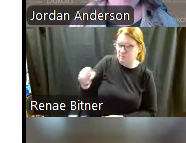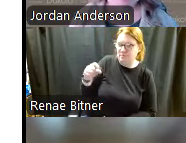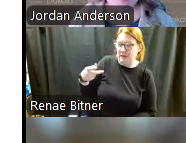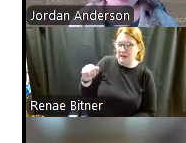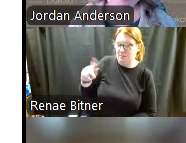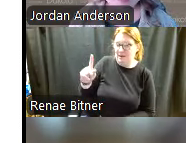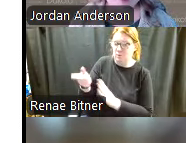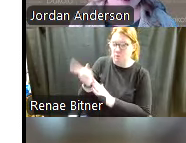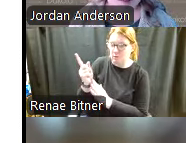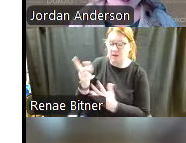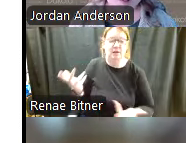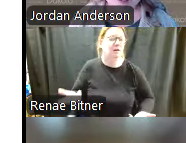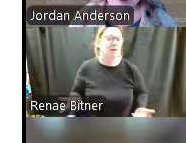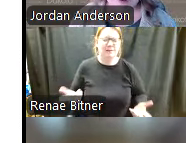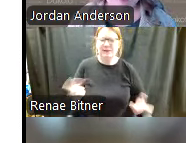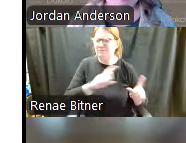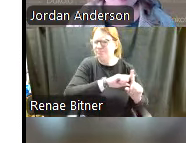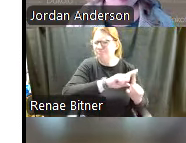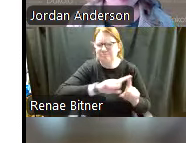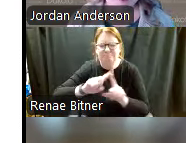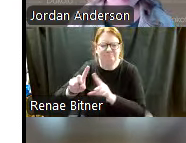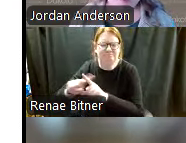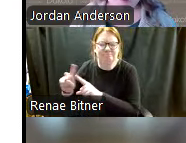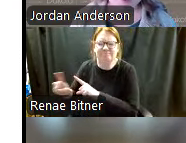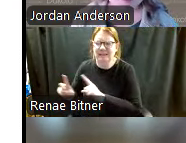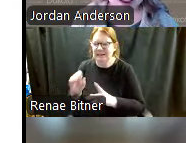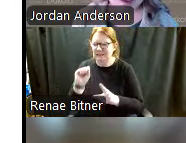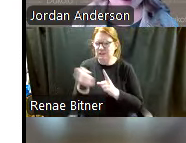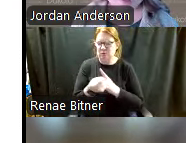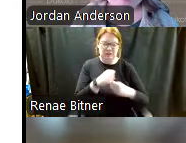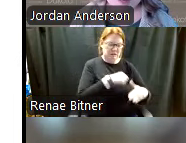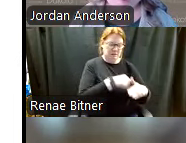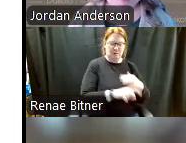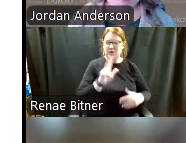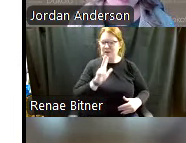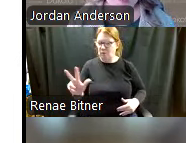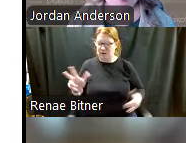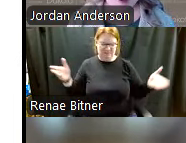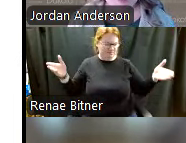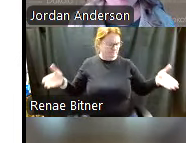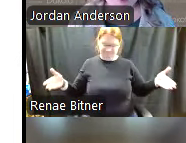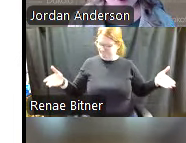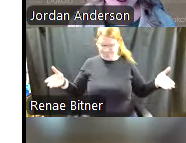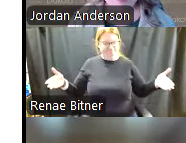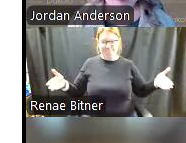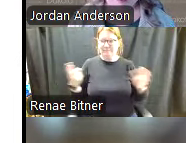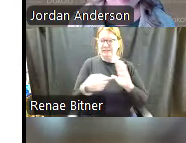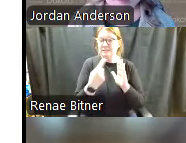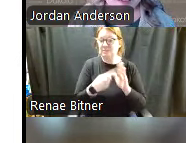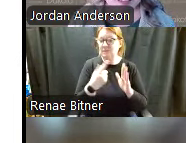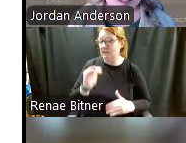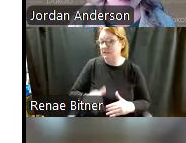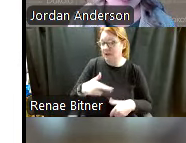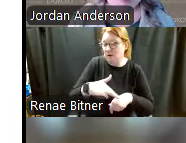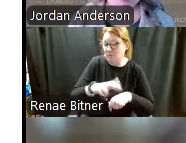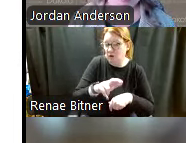that there's so many unique situations in the birth to 3 world, right? Sometimes you get a child referred and it can